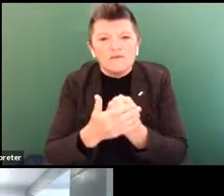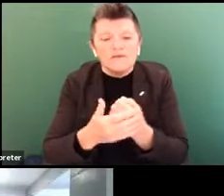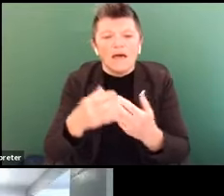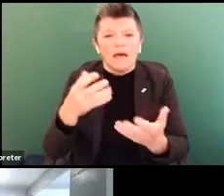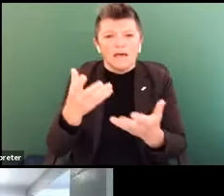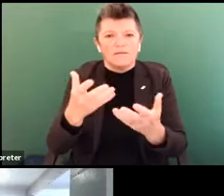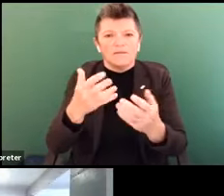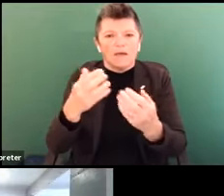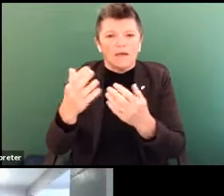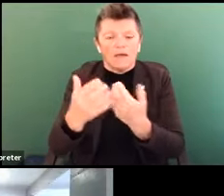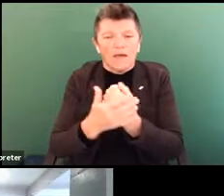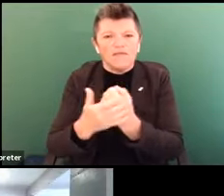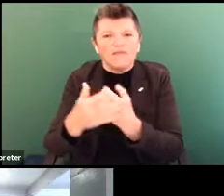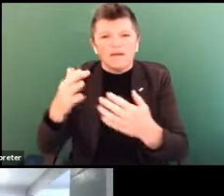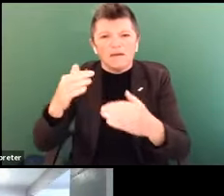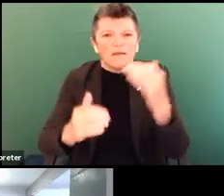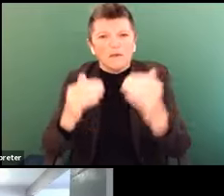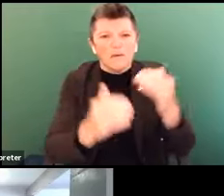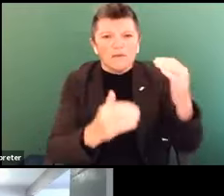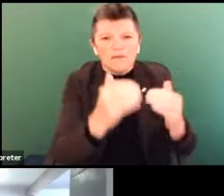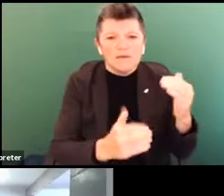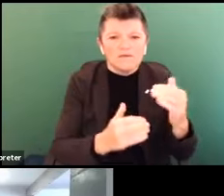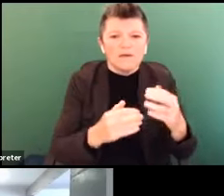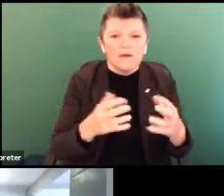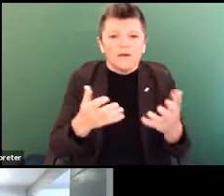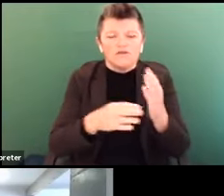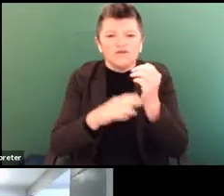methodology. André.